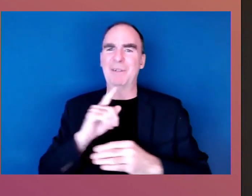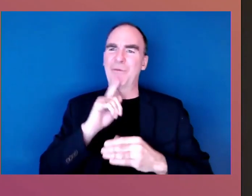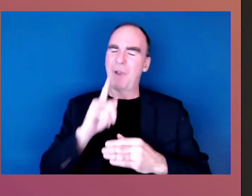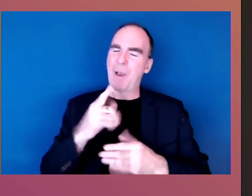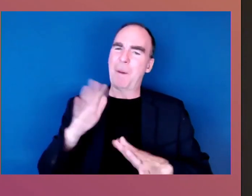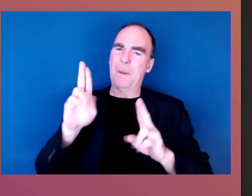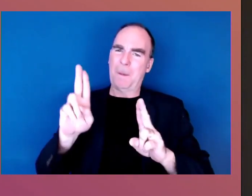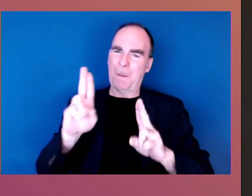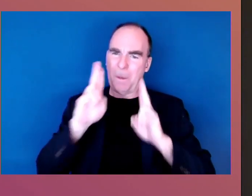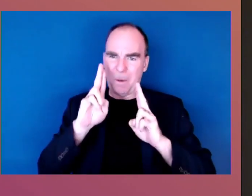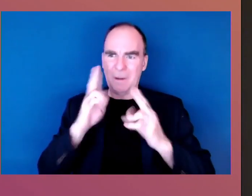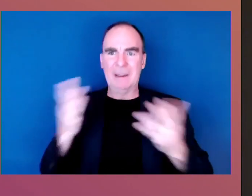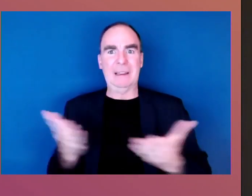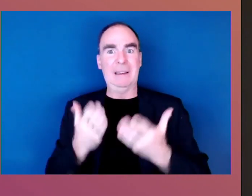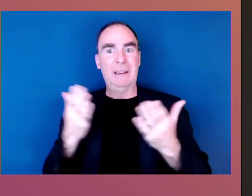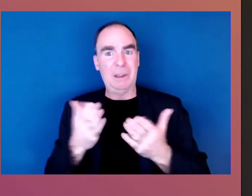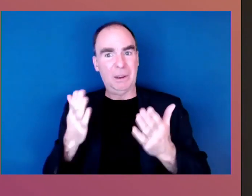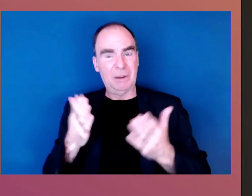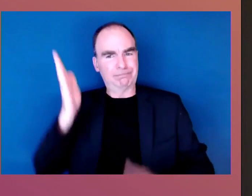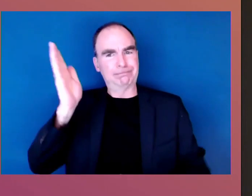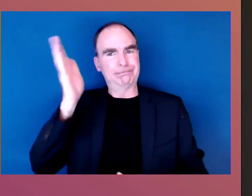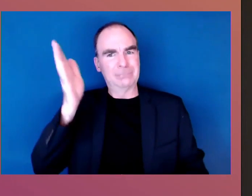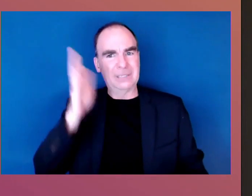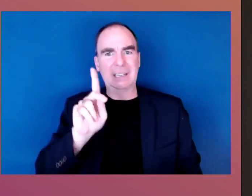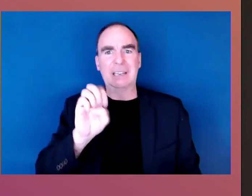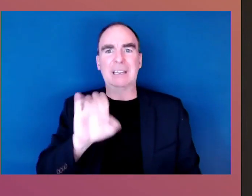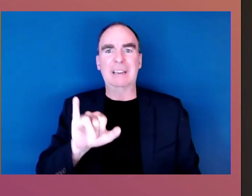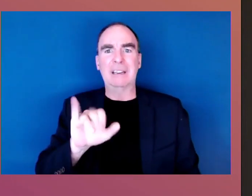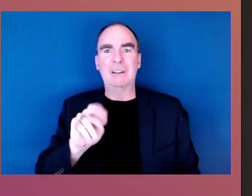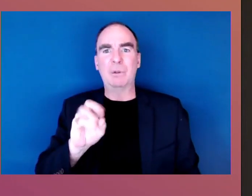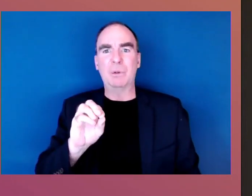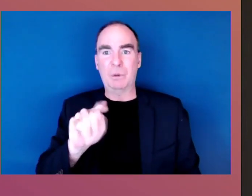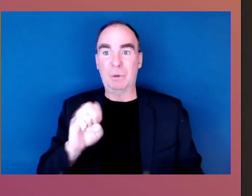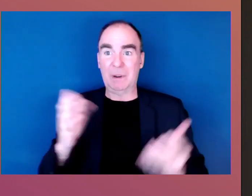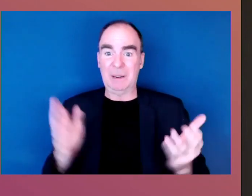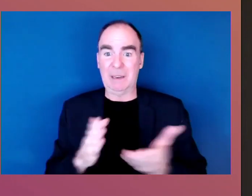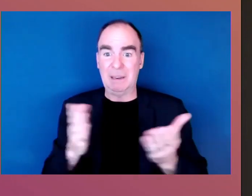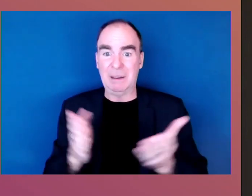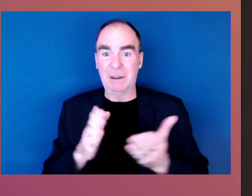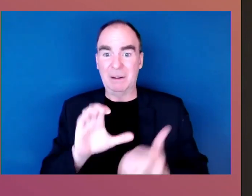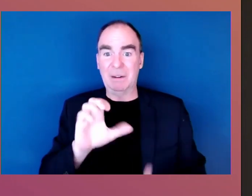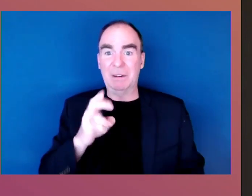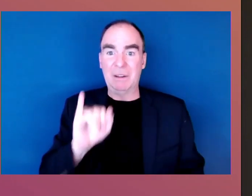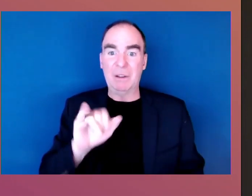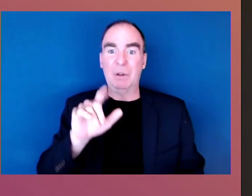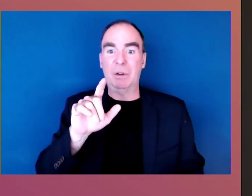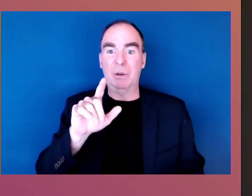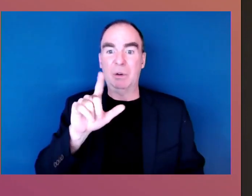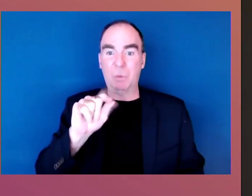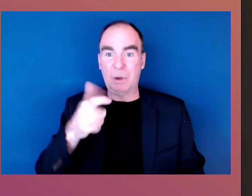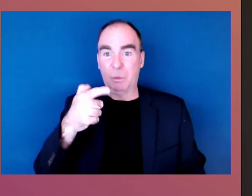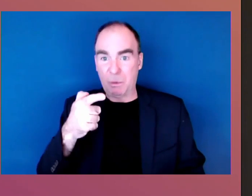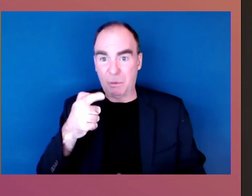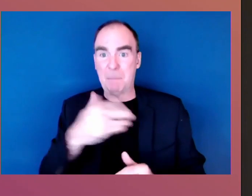a keynote speaker at CHI 2021 today. I'm very thankful for CHI 2021 committee members